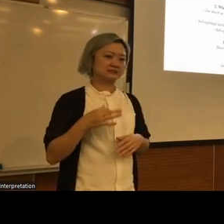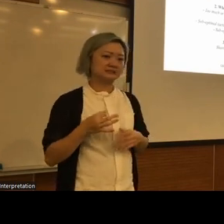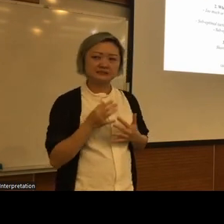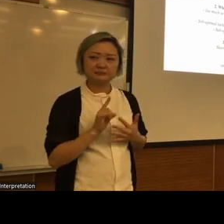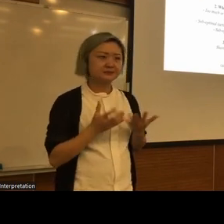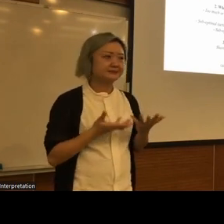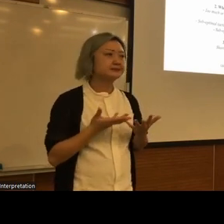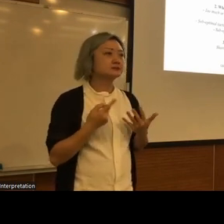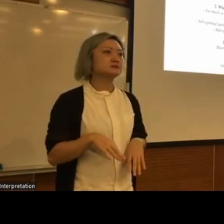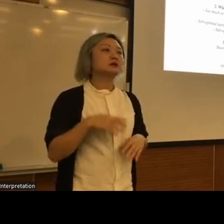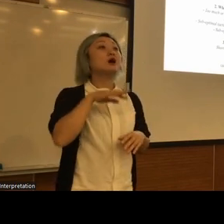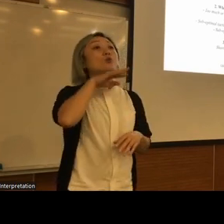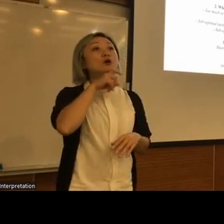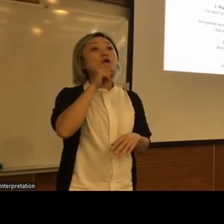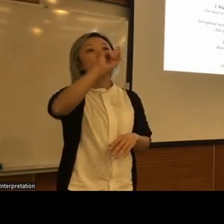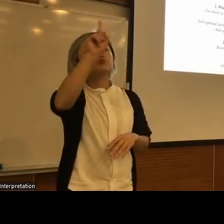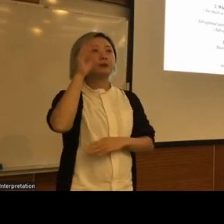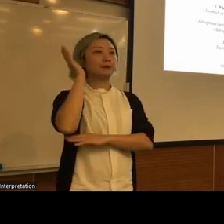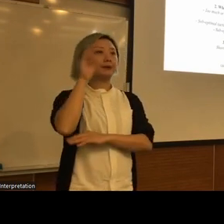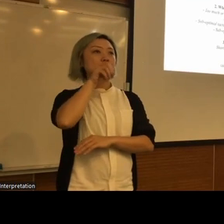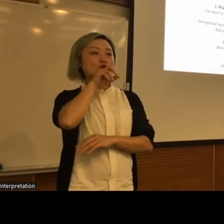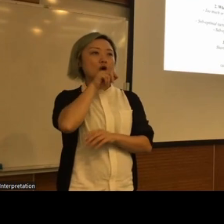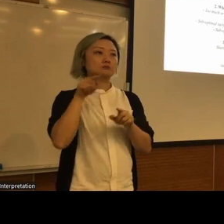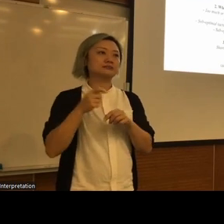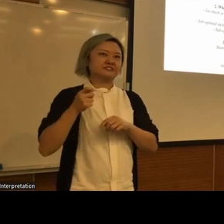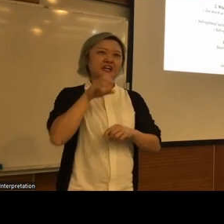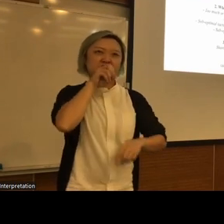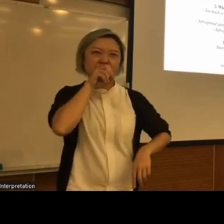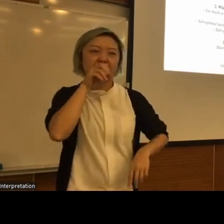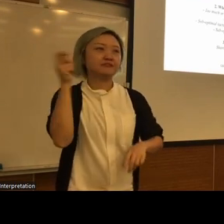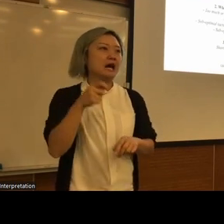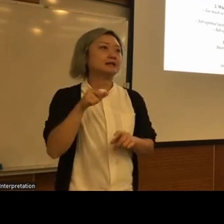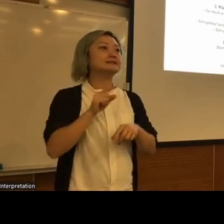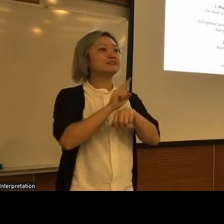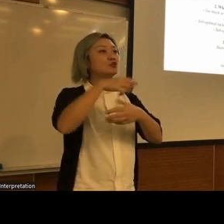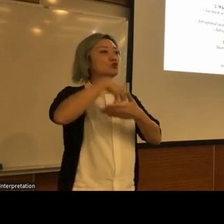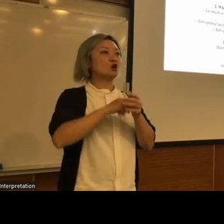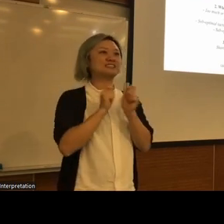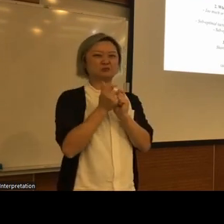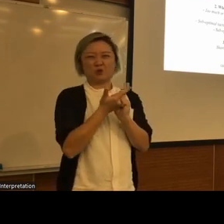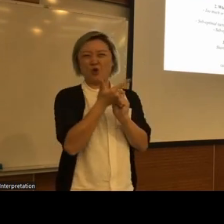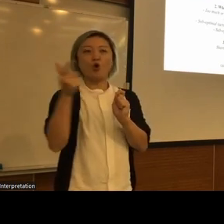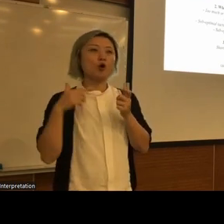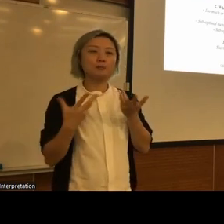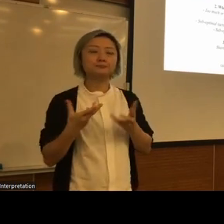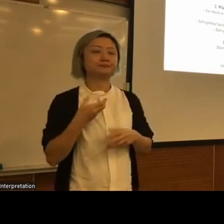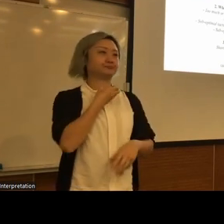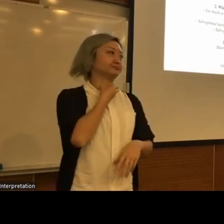When there is high speech density, in other words, much information per unit time. When there is noise,